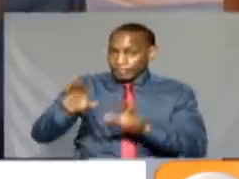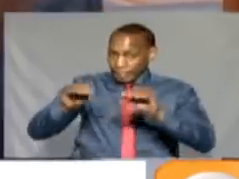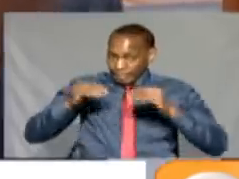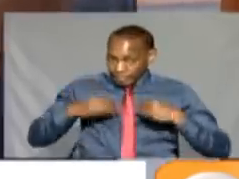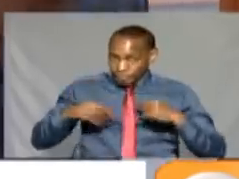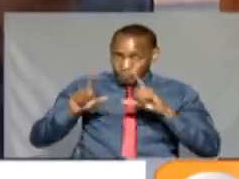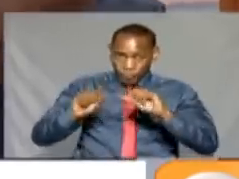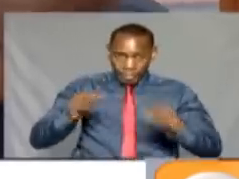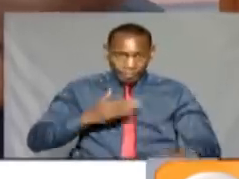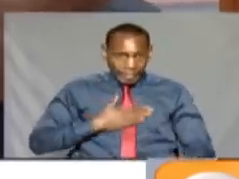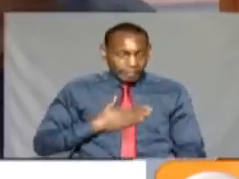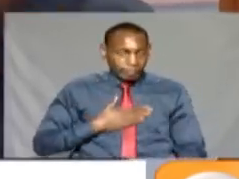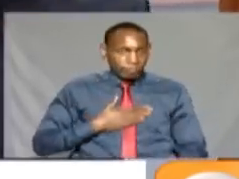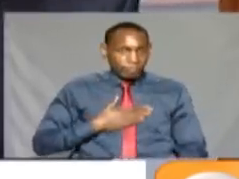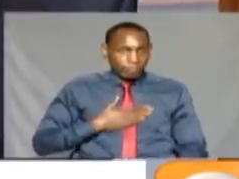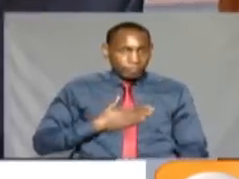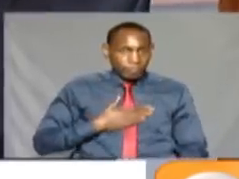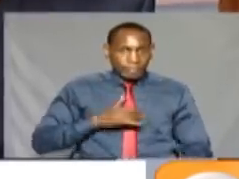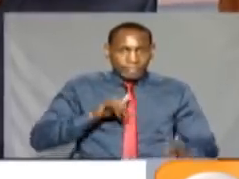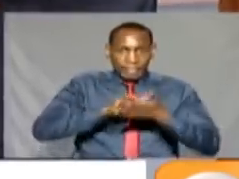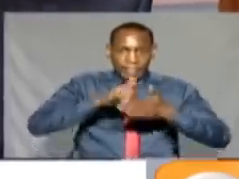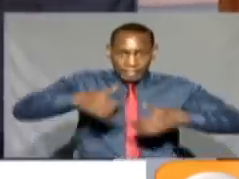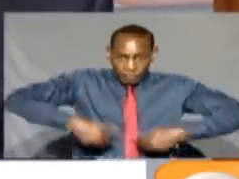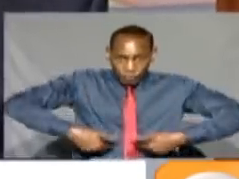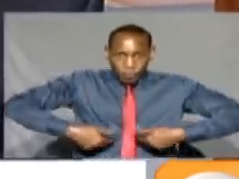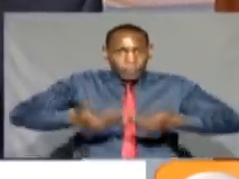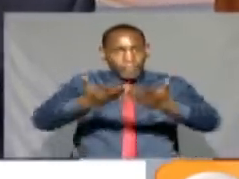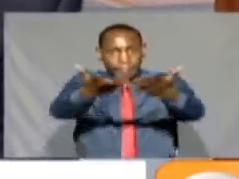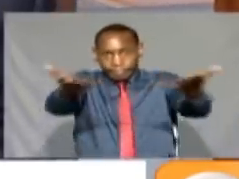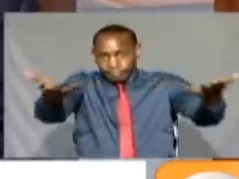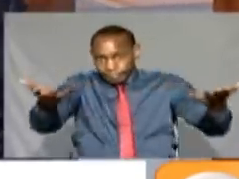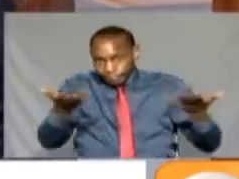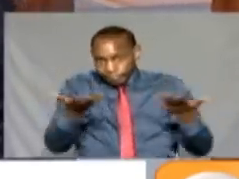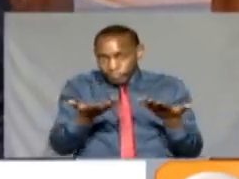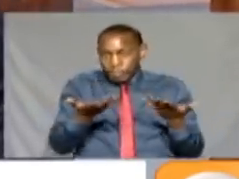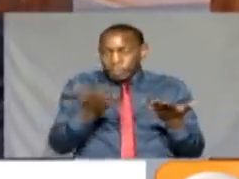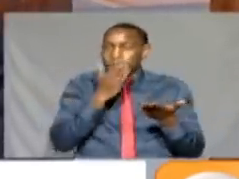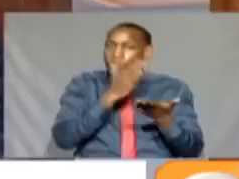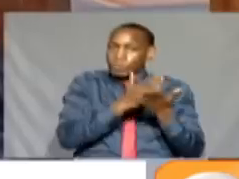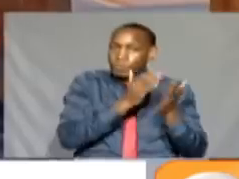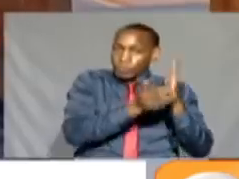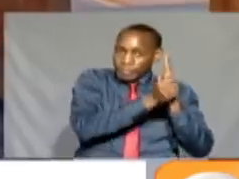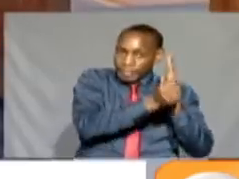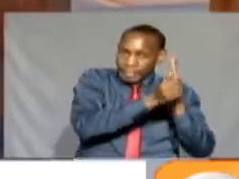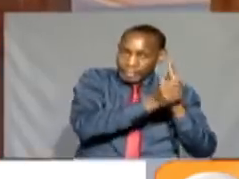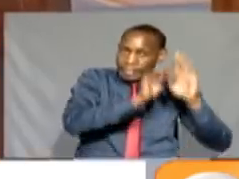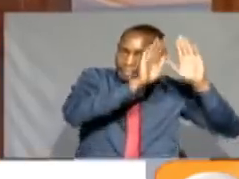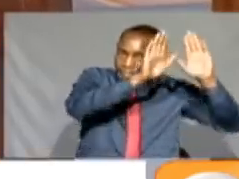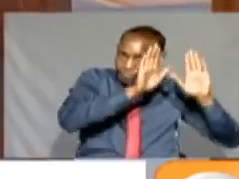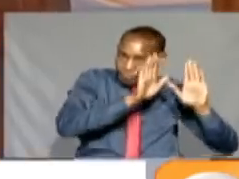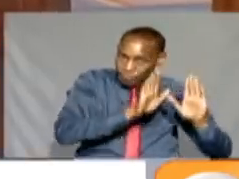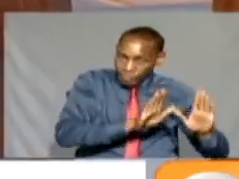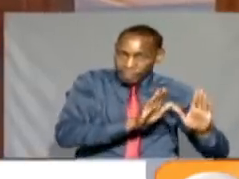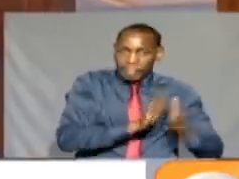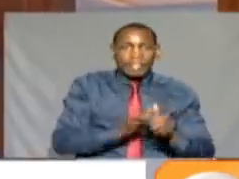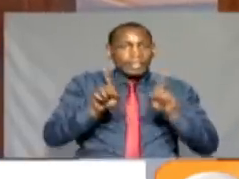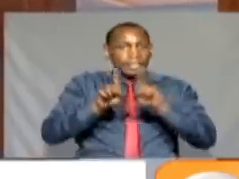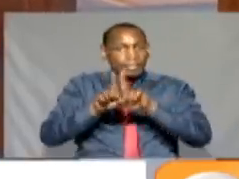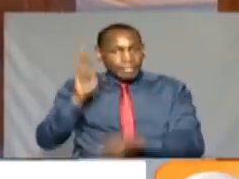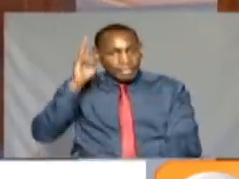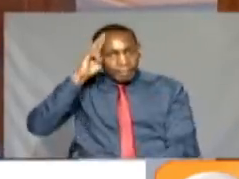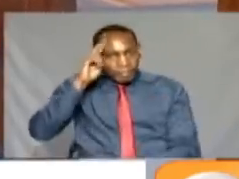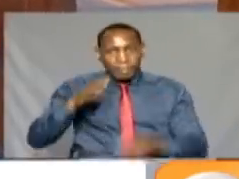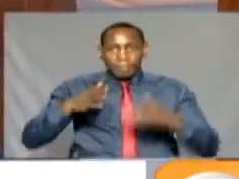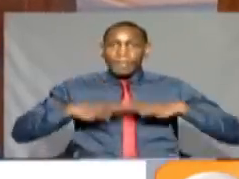say. Vijana wanyumako huko nje. Enye talent ni kitu ya muhimu. The reason why, na wale